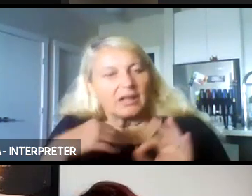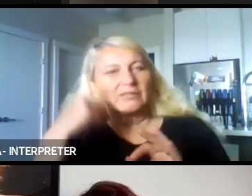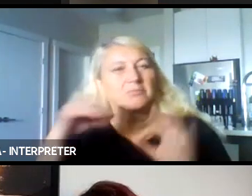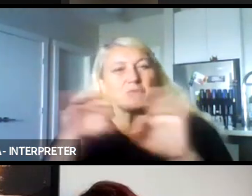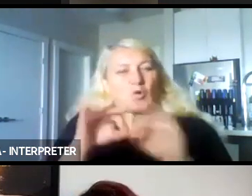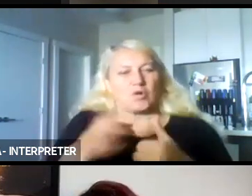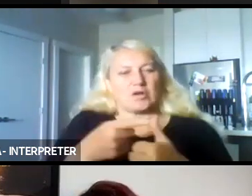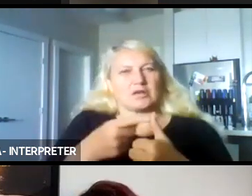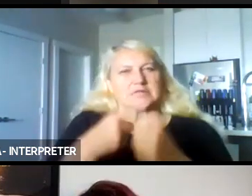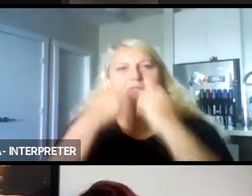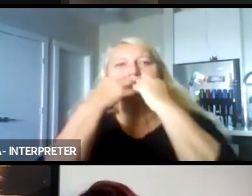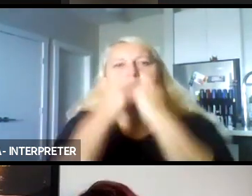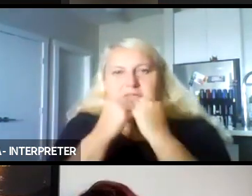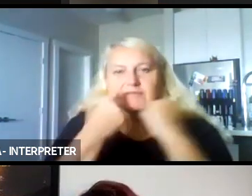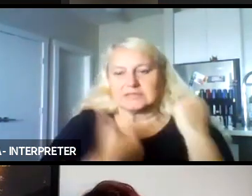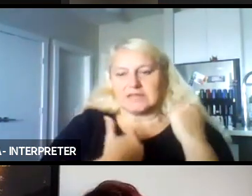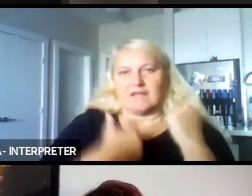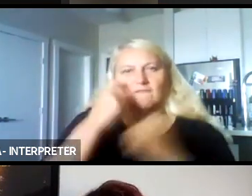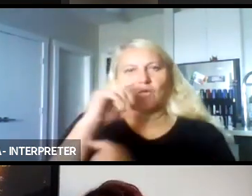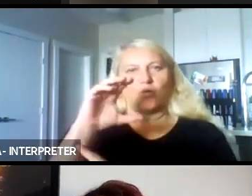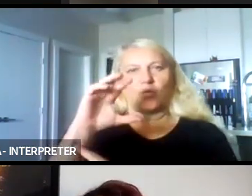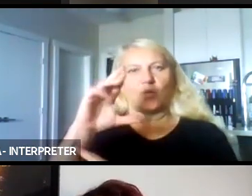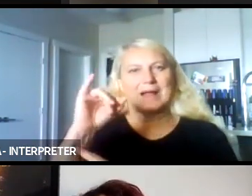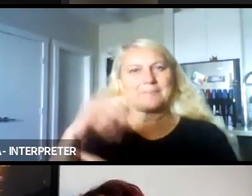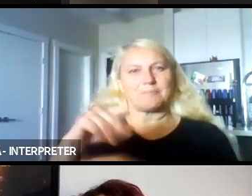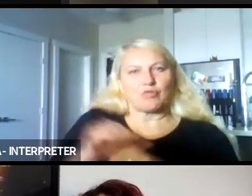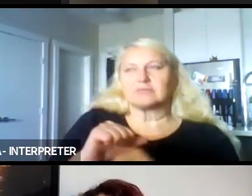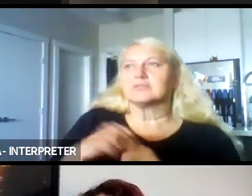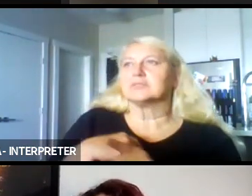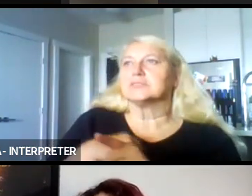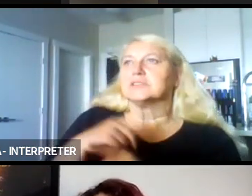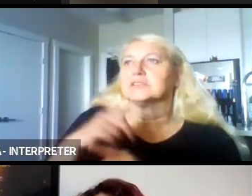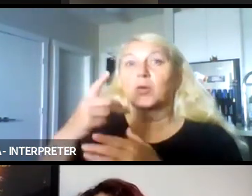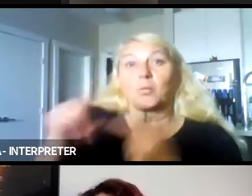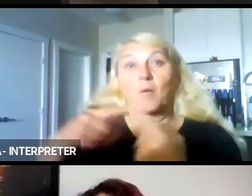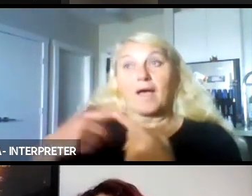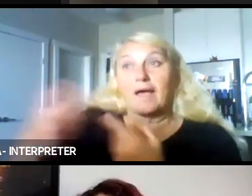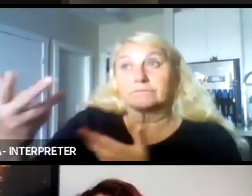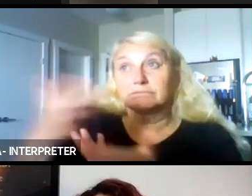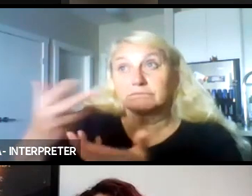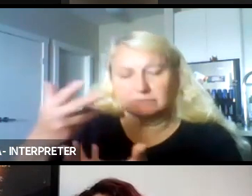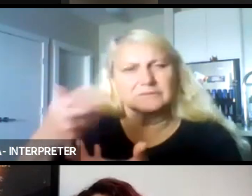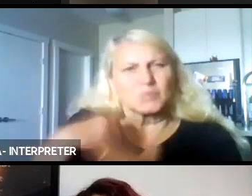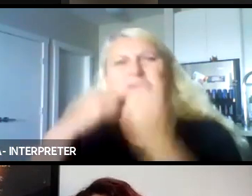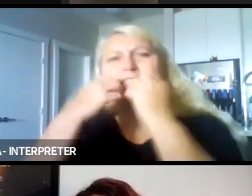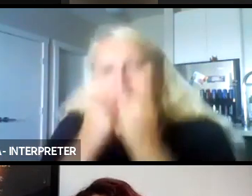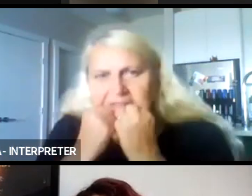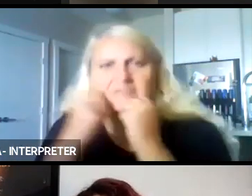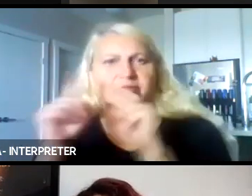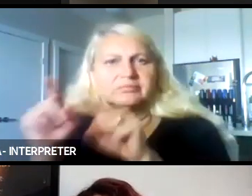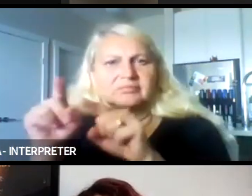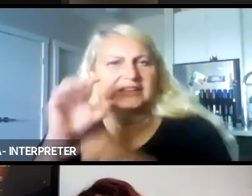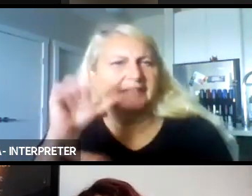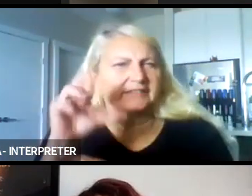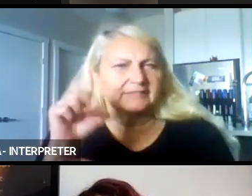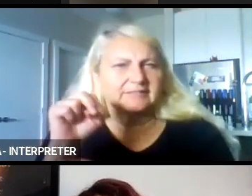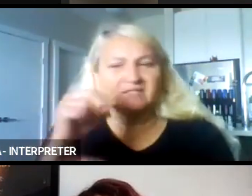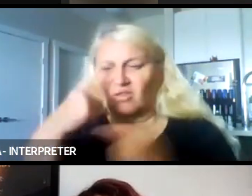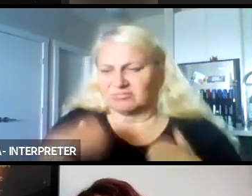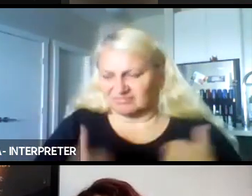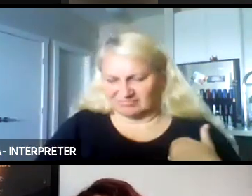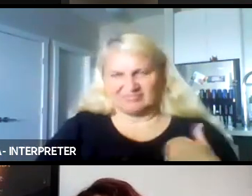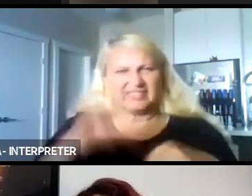such a huge part of crit practice that like, and it's so natural for me that it just comes, like, of course